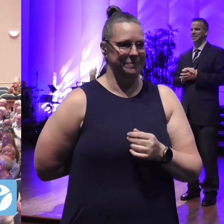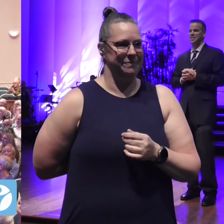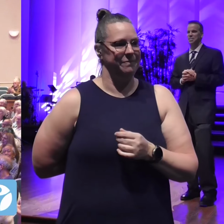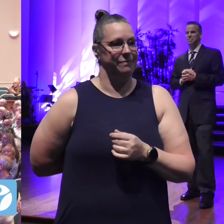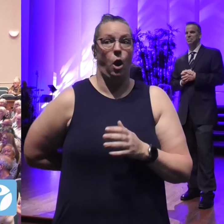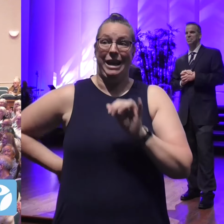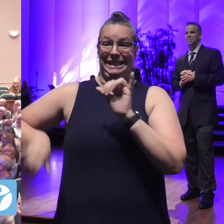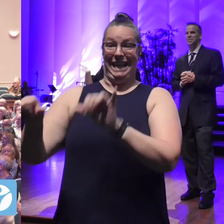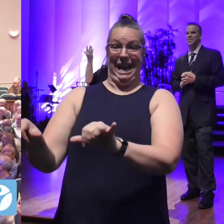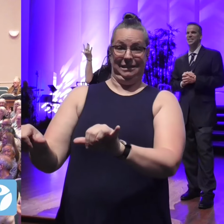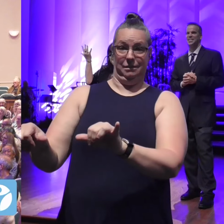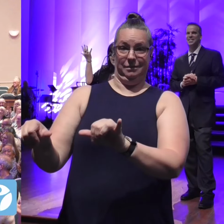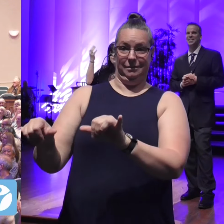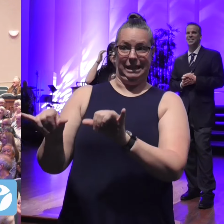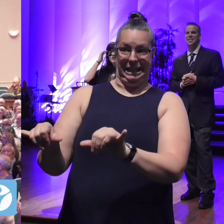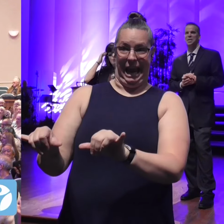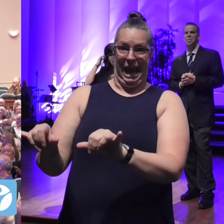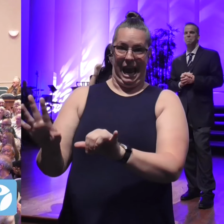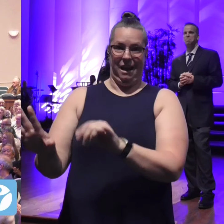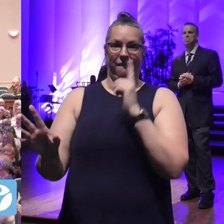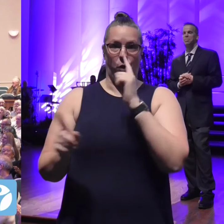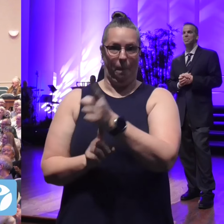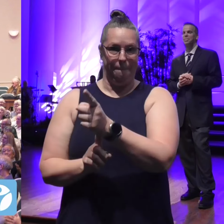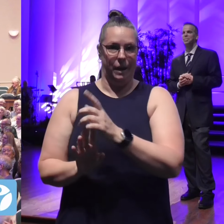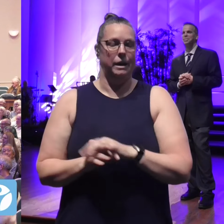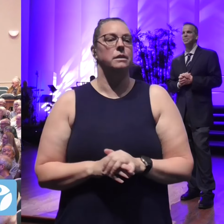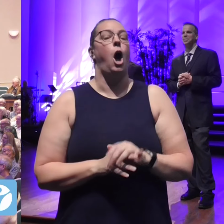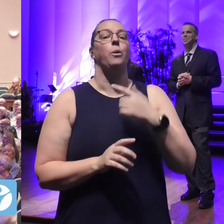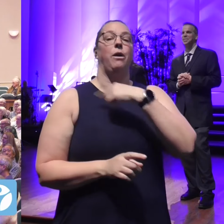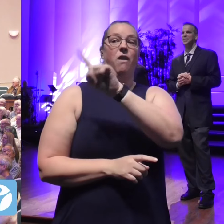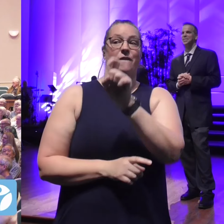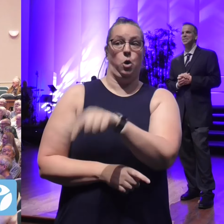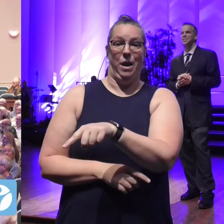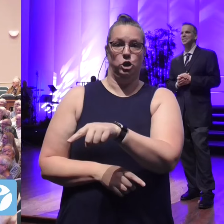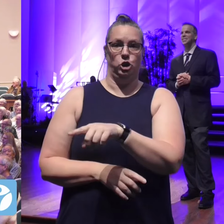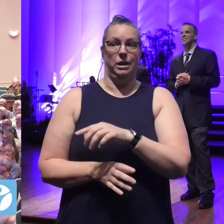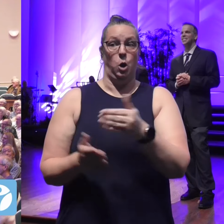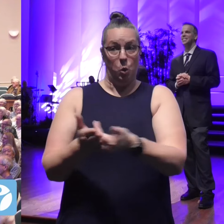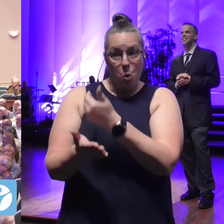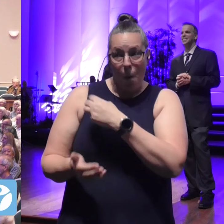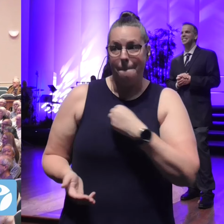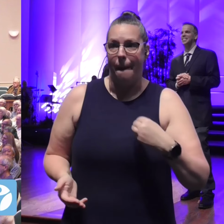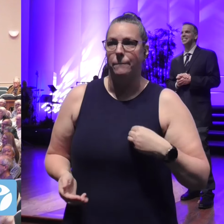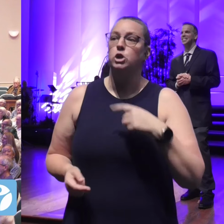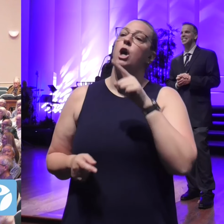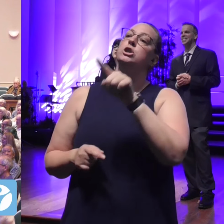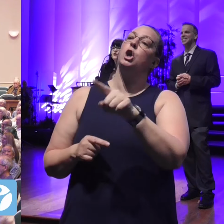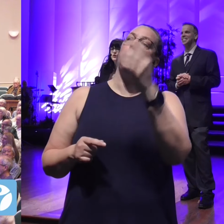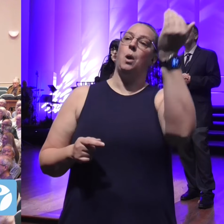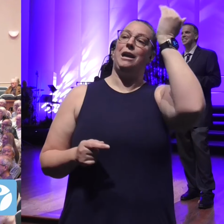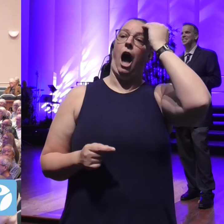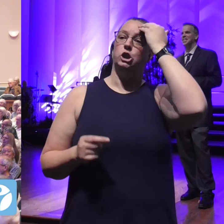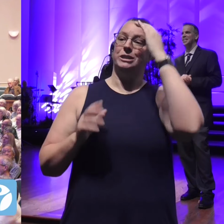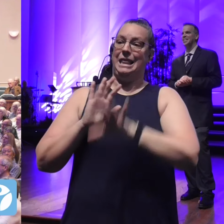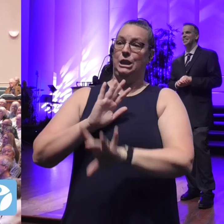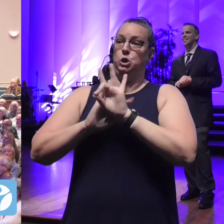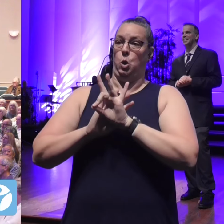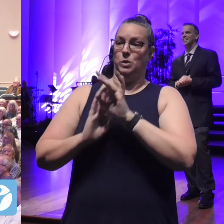Please stay standing. Please stay standing for just a moment. I have a question for all of you new members. Do you consciously